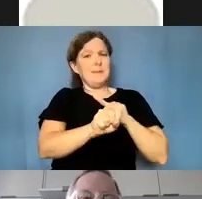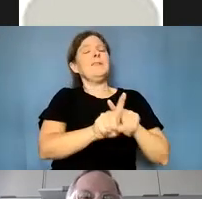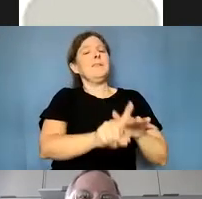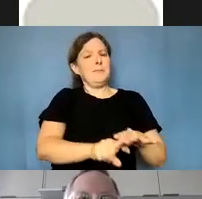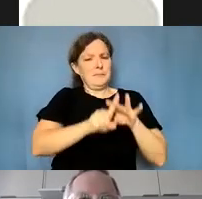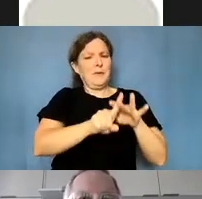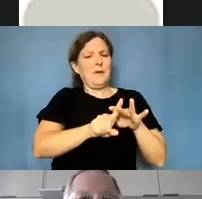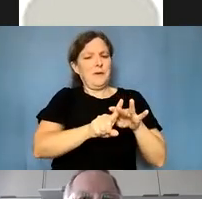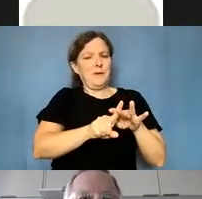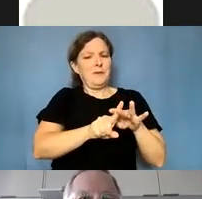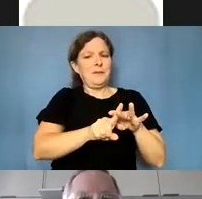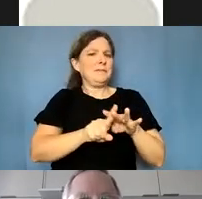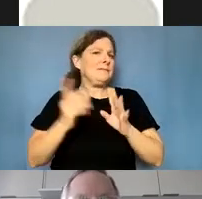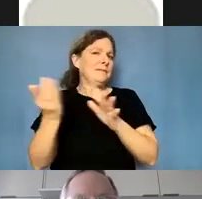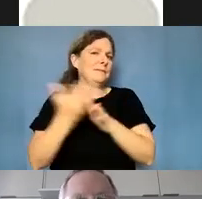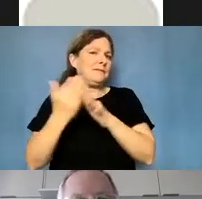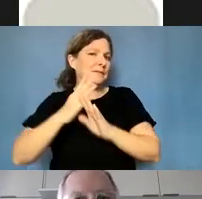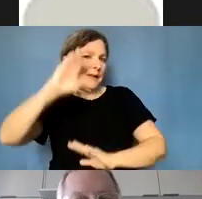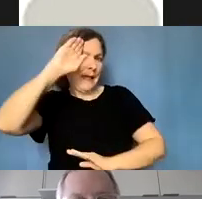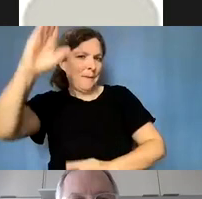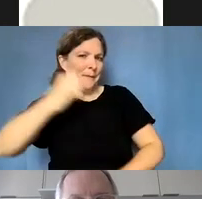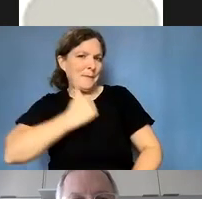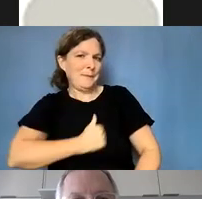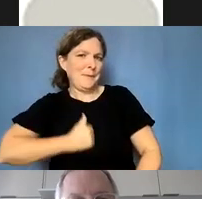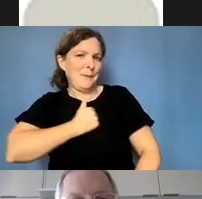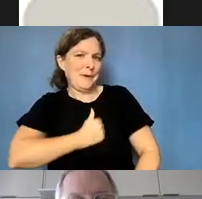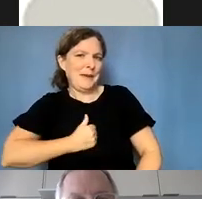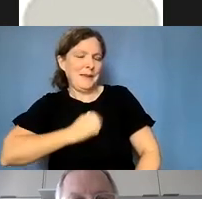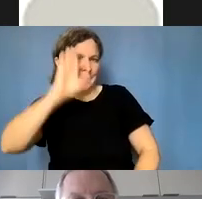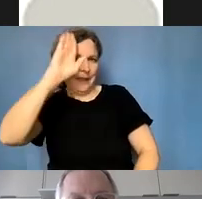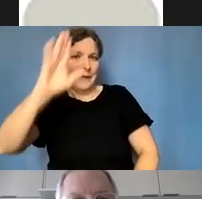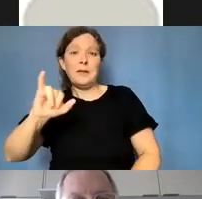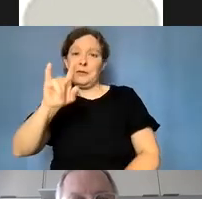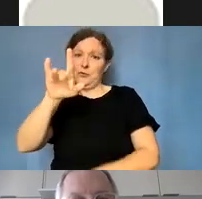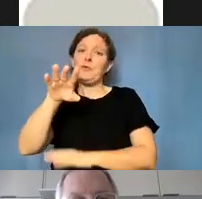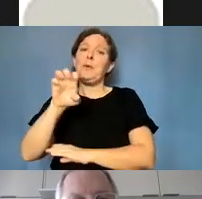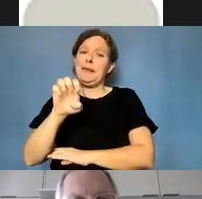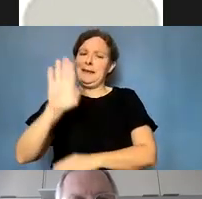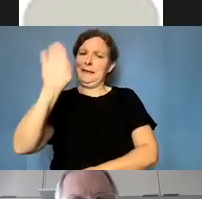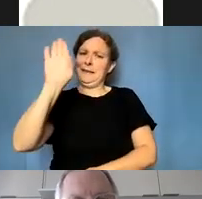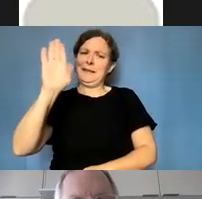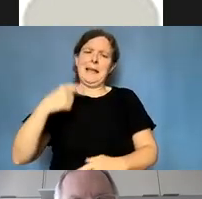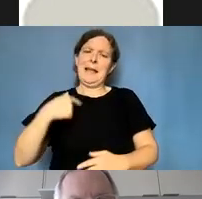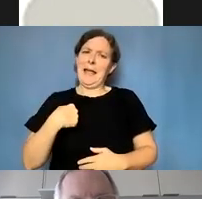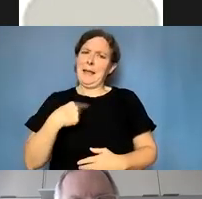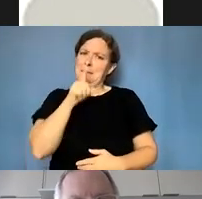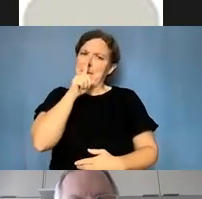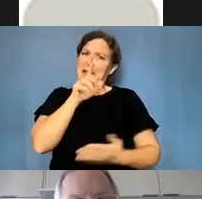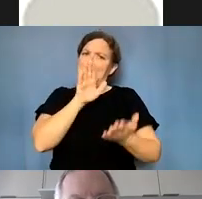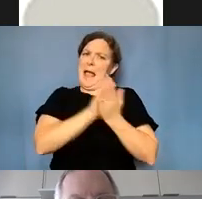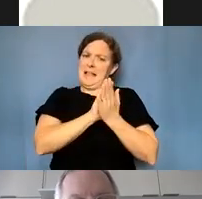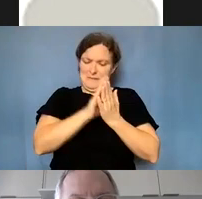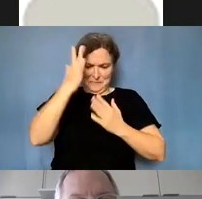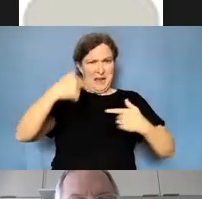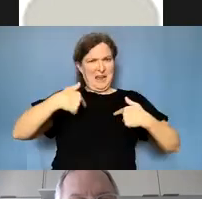Sorry. Oh, Hello? Sorry. Hello, this is Julie. I don't think I asked that question. I don't know why that's